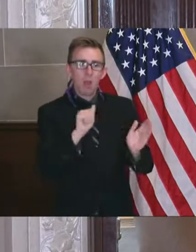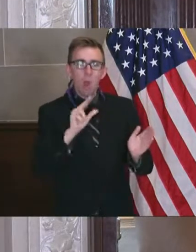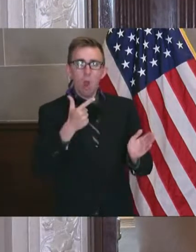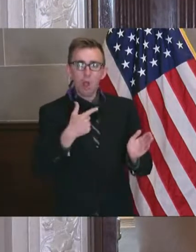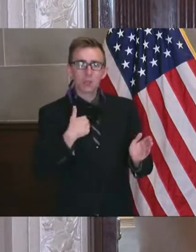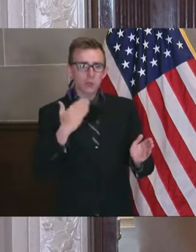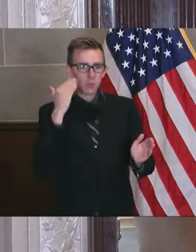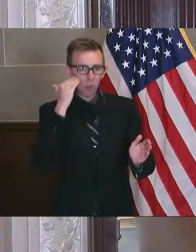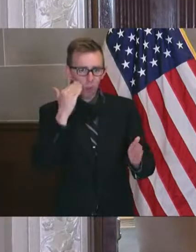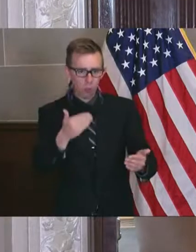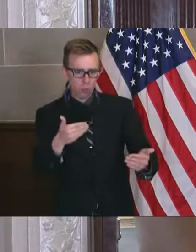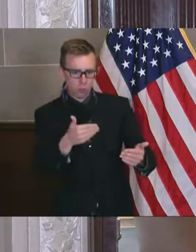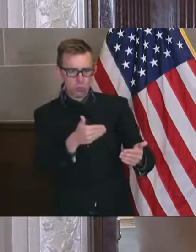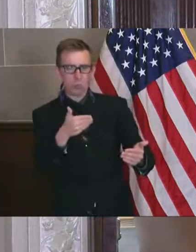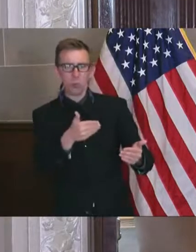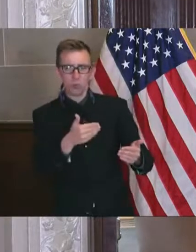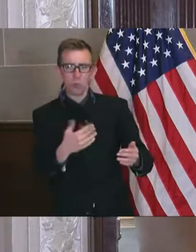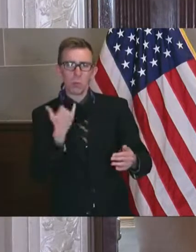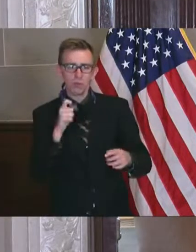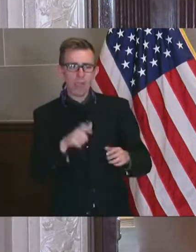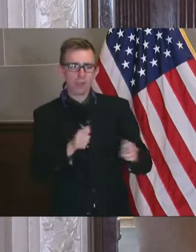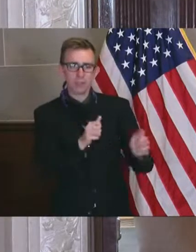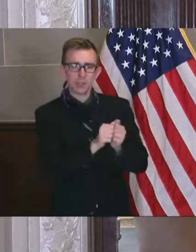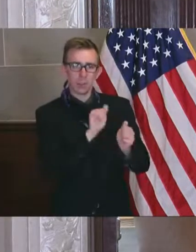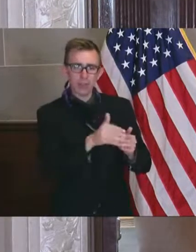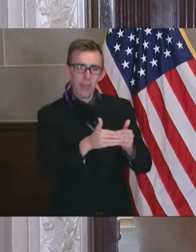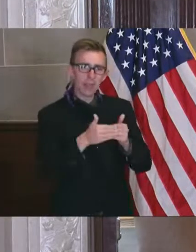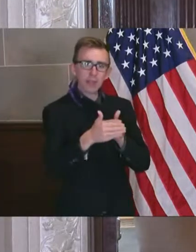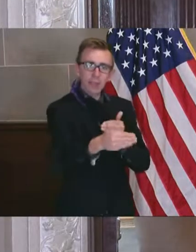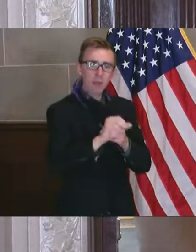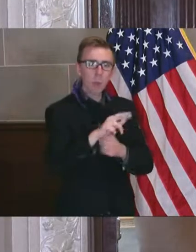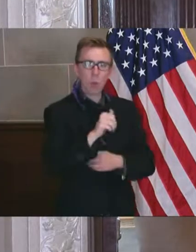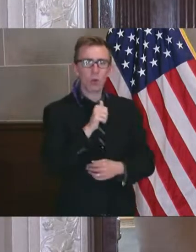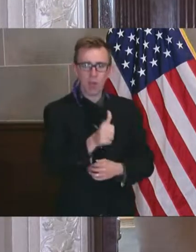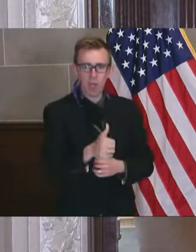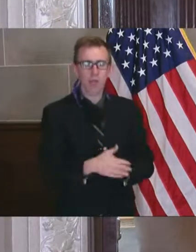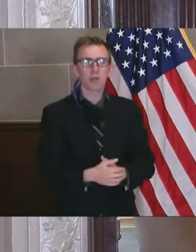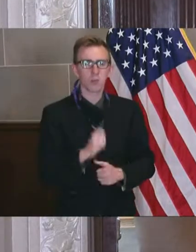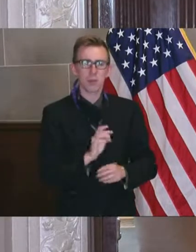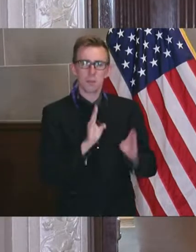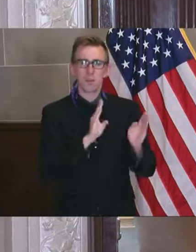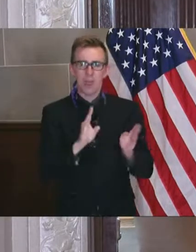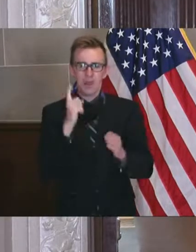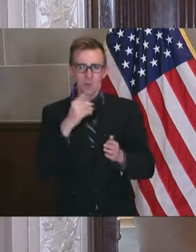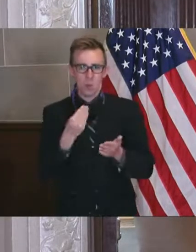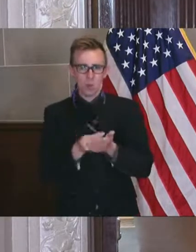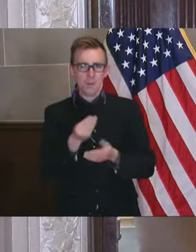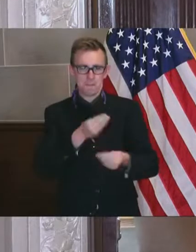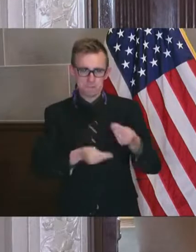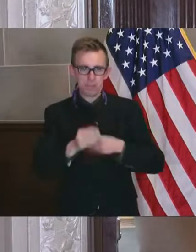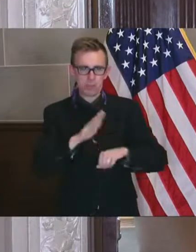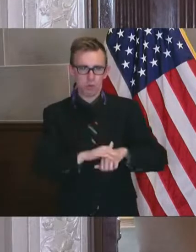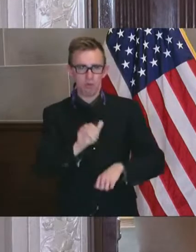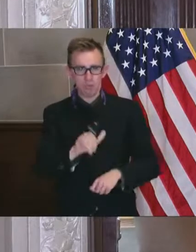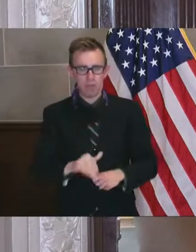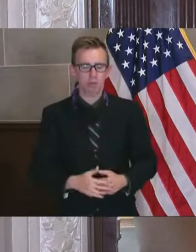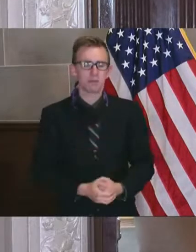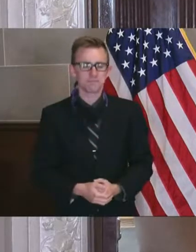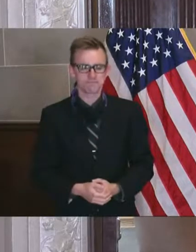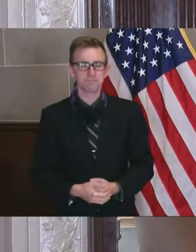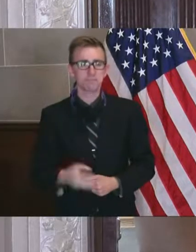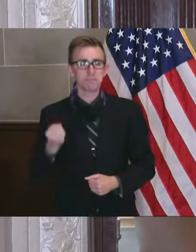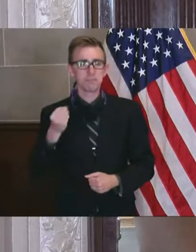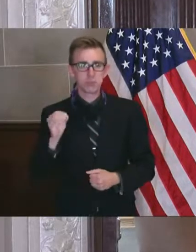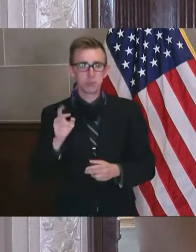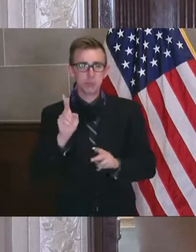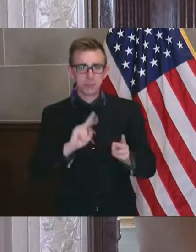know where we're at, whether we have to deal with it or whether we don't, we need to prepare for that for the budget of the state of Missouri on that. Missourians will determine